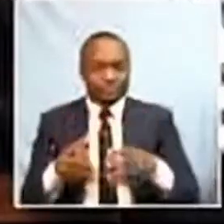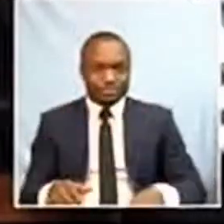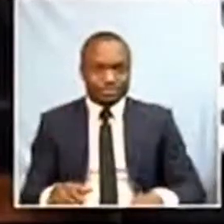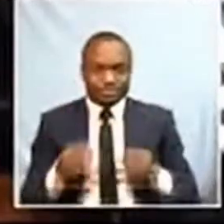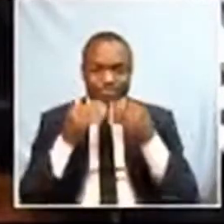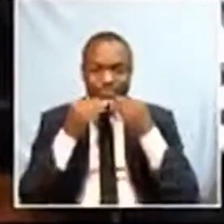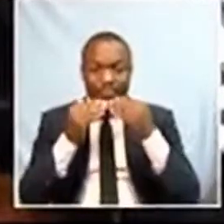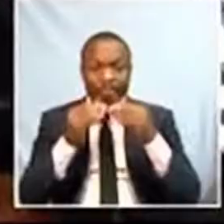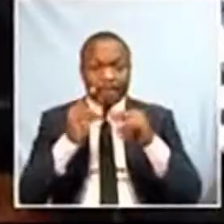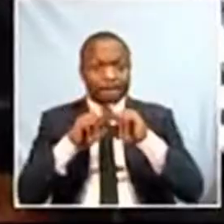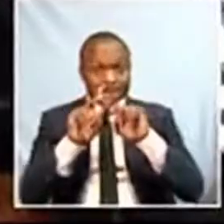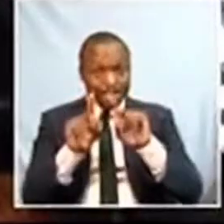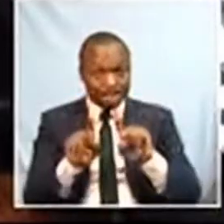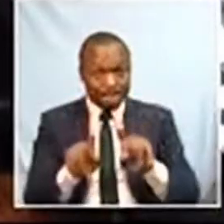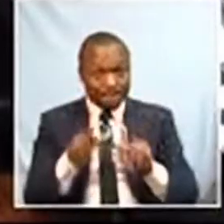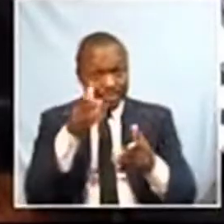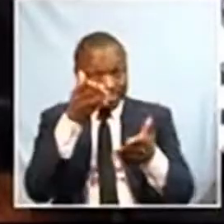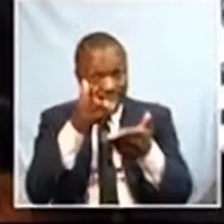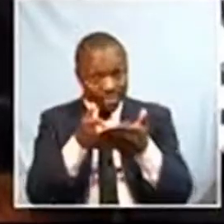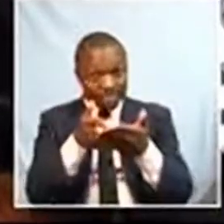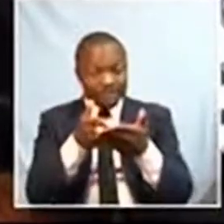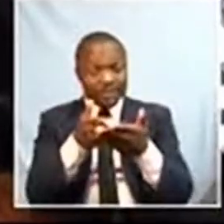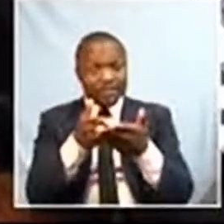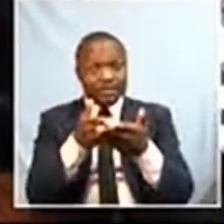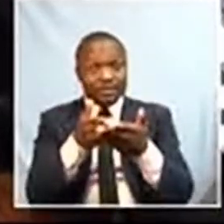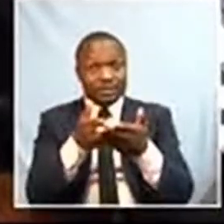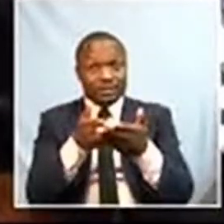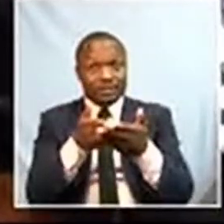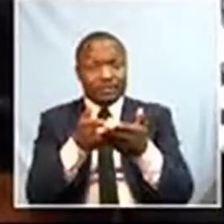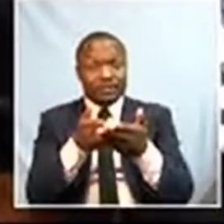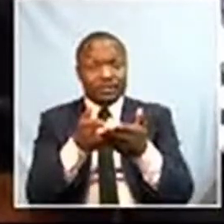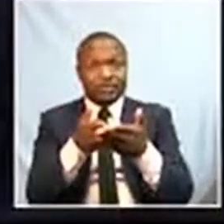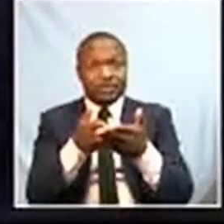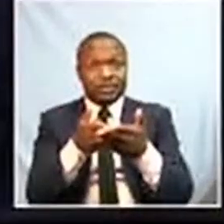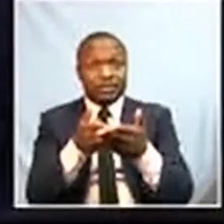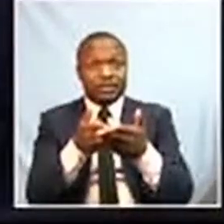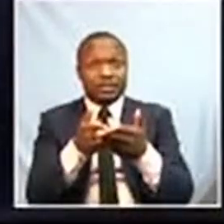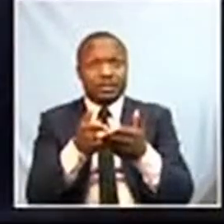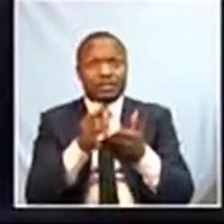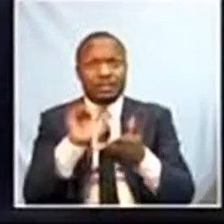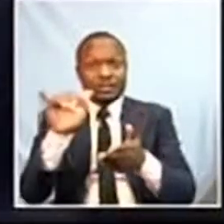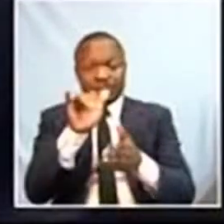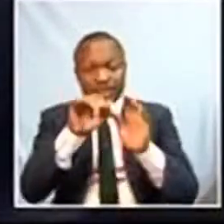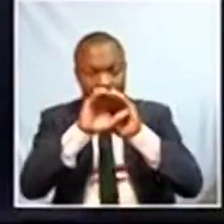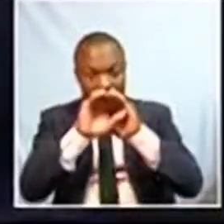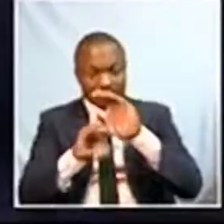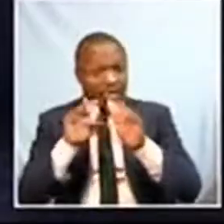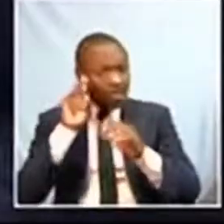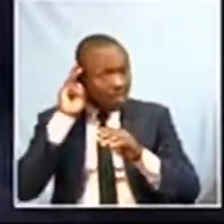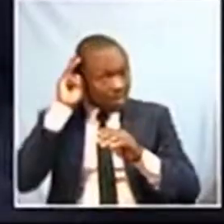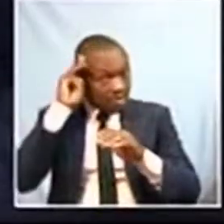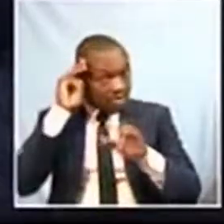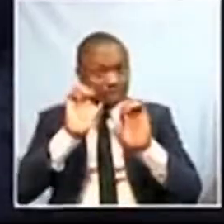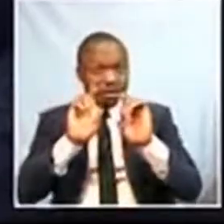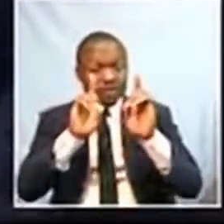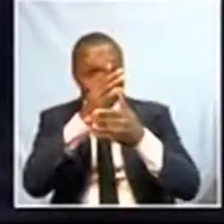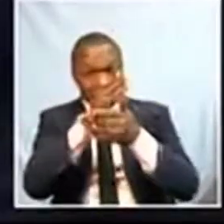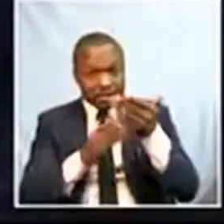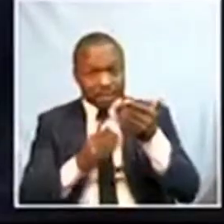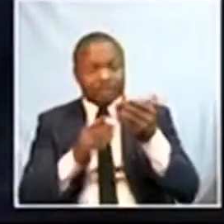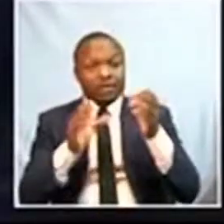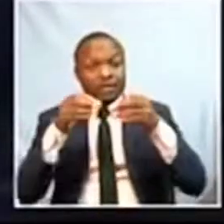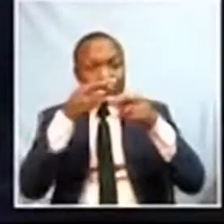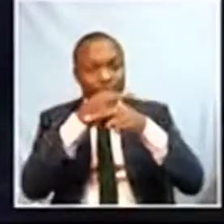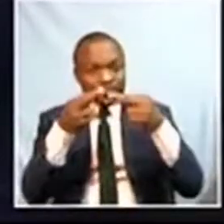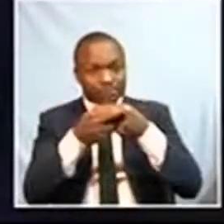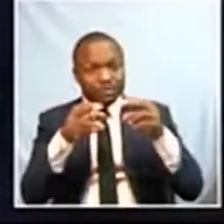Thank you, Chair. So this is an existing design also under Ministry of Education. So some of the classroom blocks that you go, you